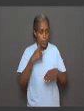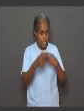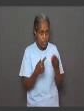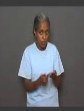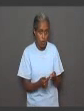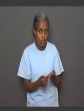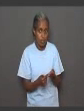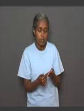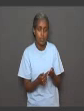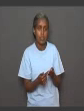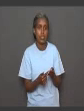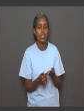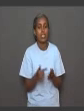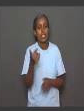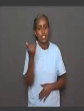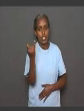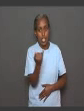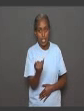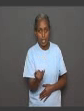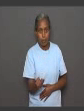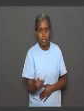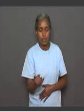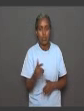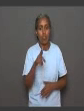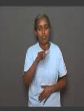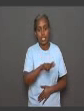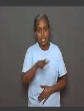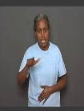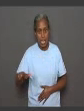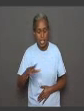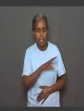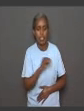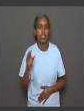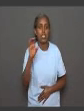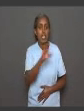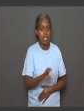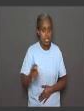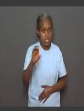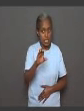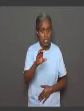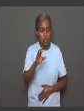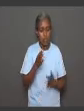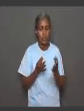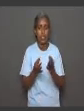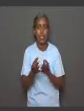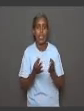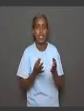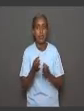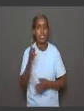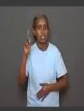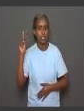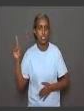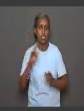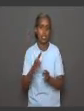Therefore, the images of the line and the circle would be expressed this way.